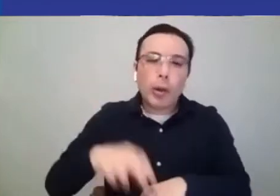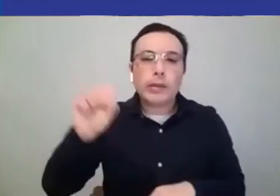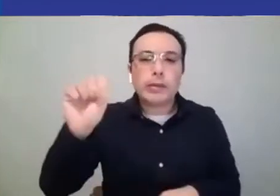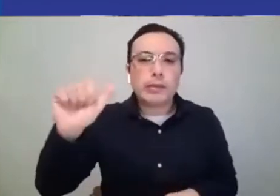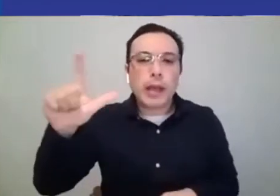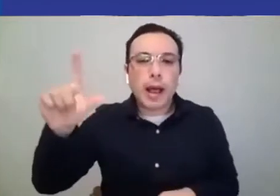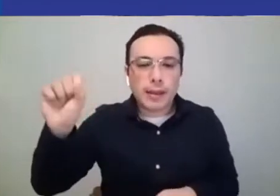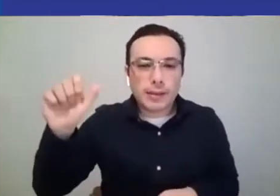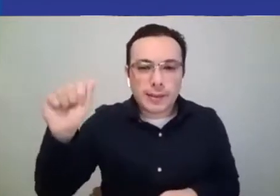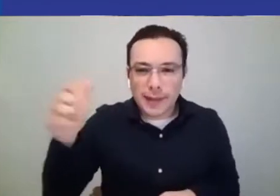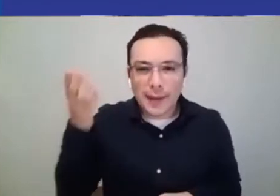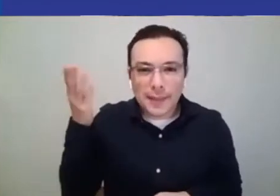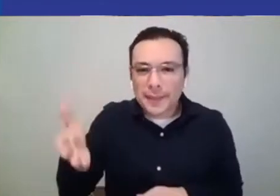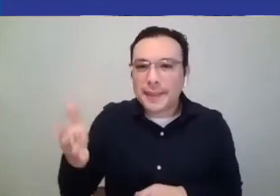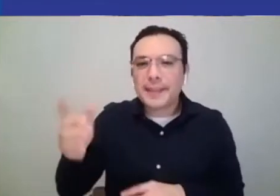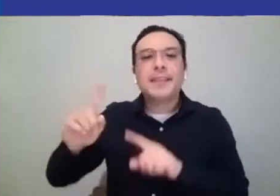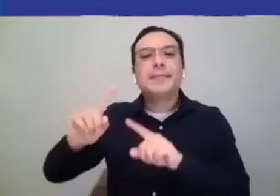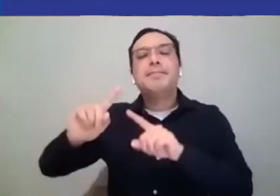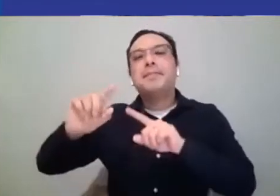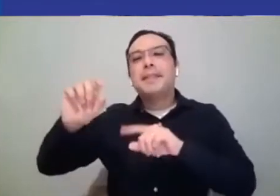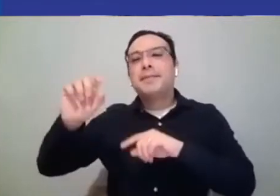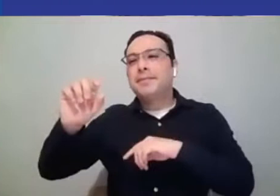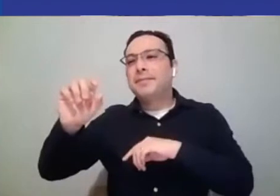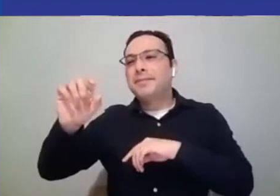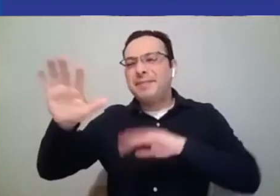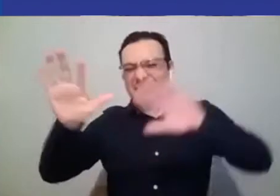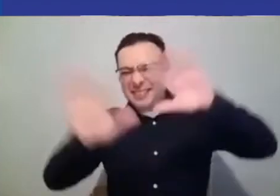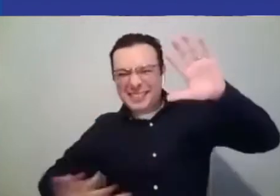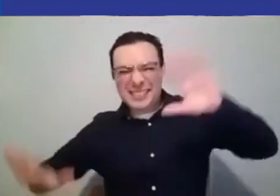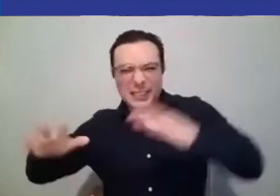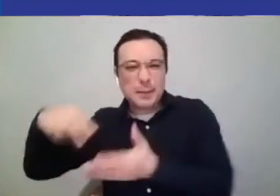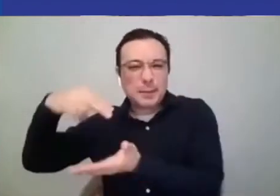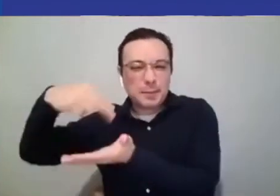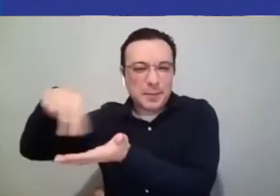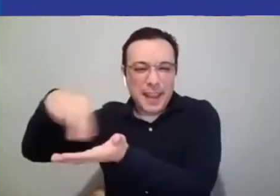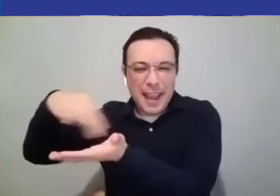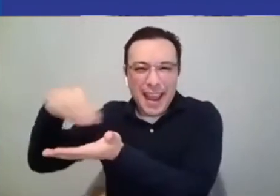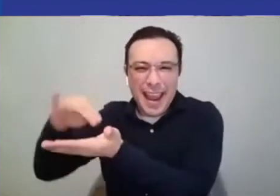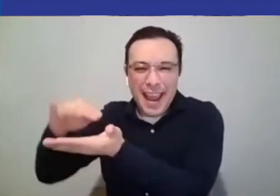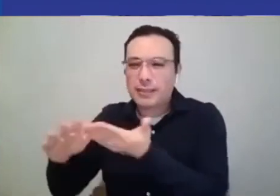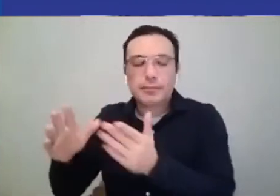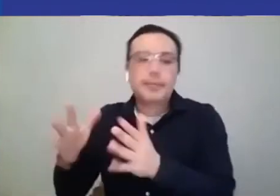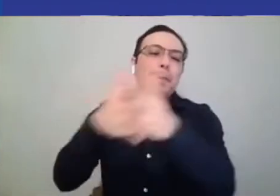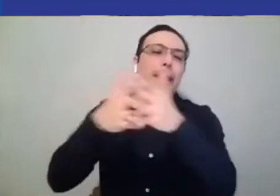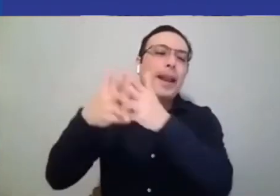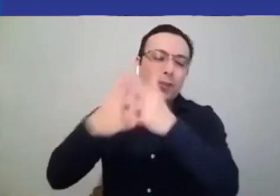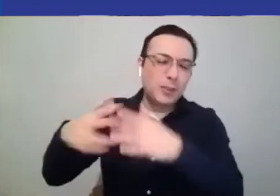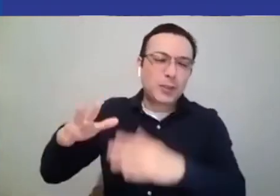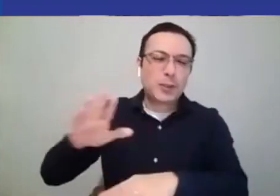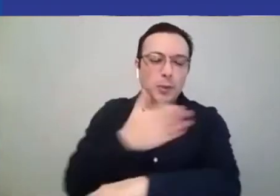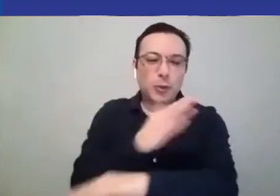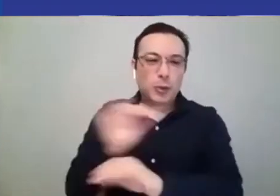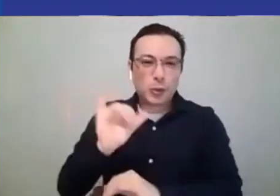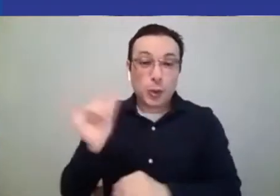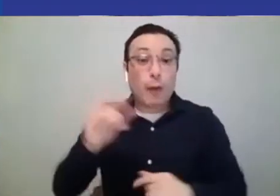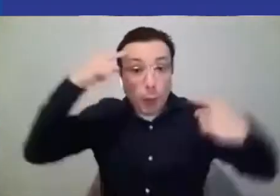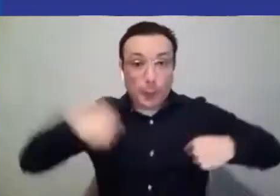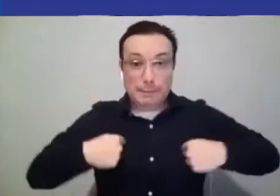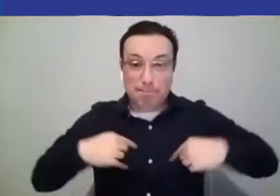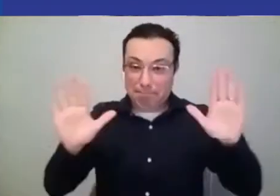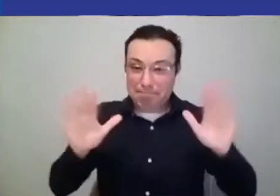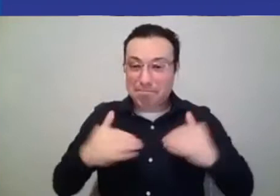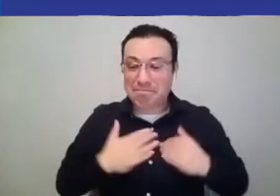these other wonderful kinds of Latin music as well as American music. But that's my earliest memory of dance. And so I want to open this